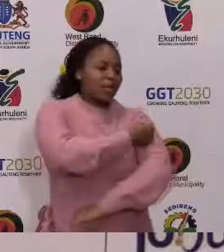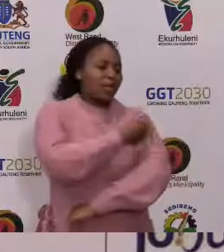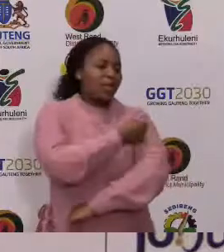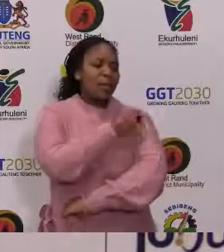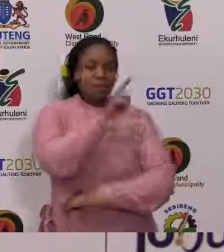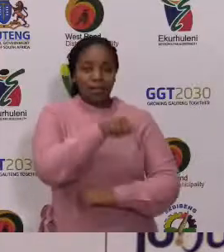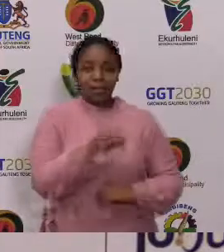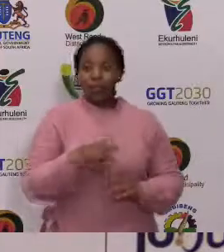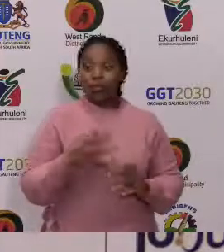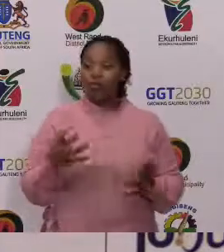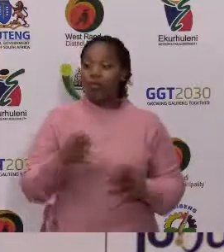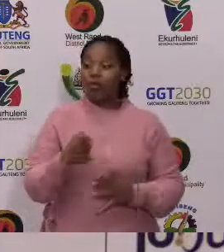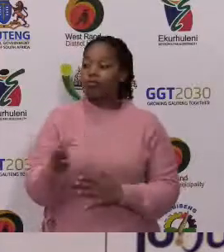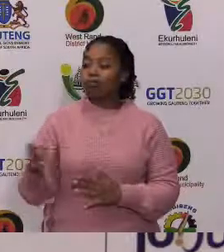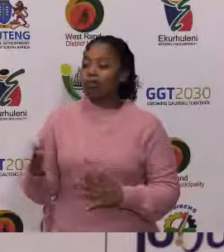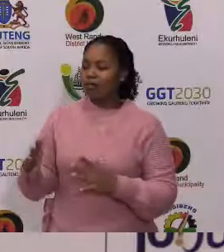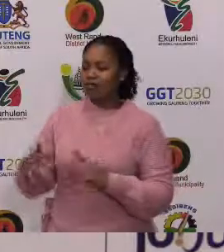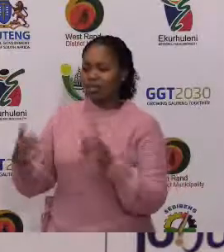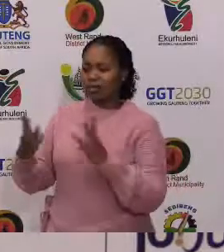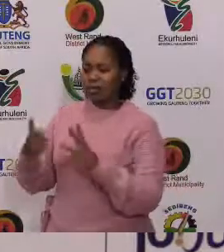it means